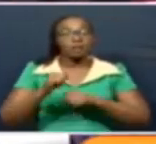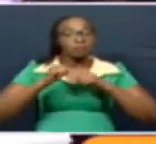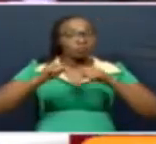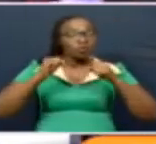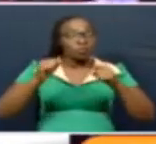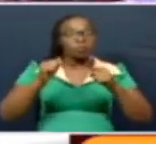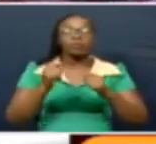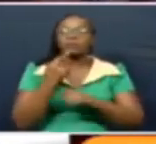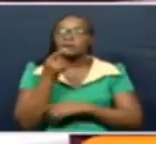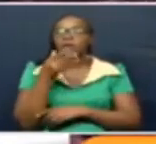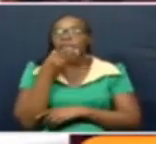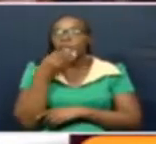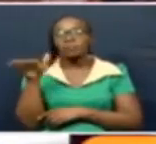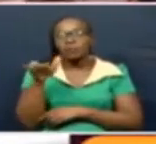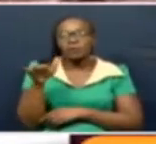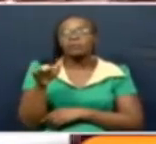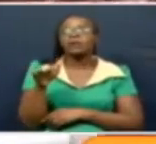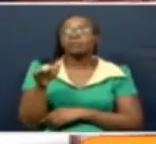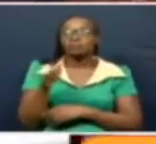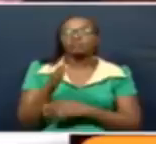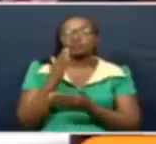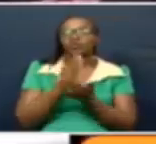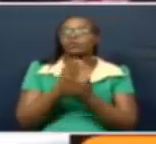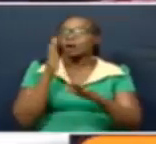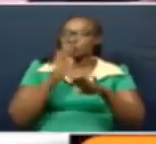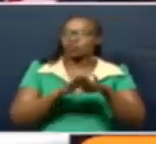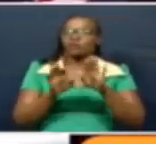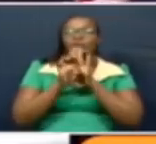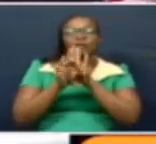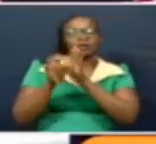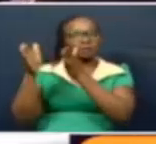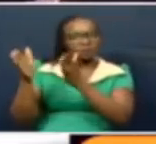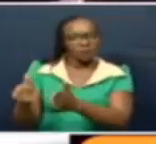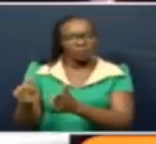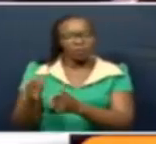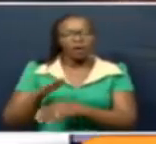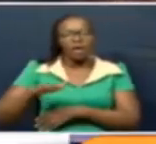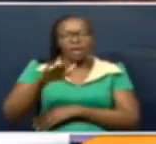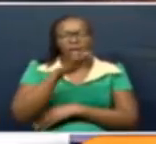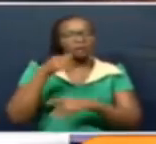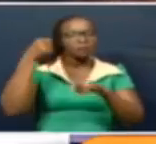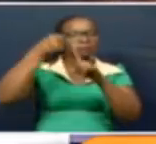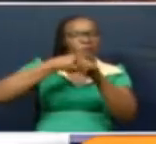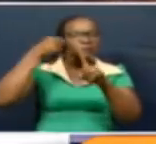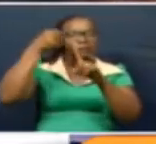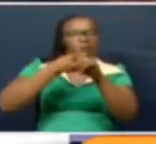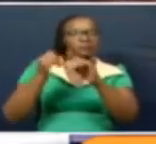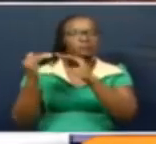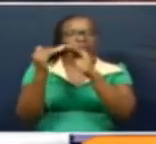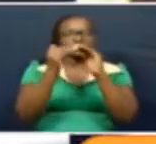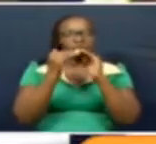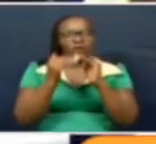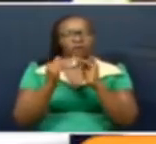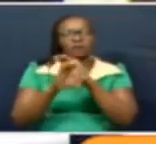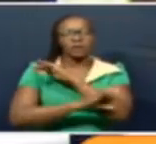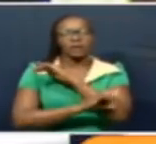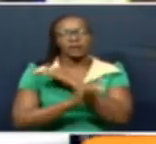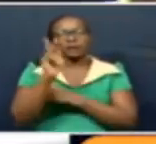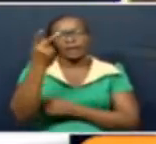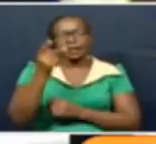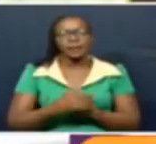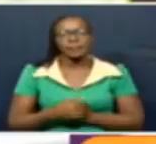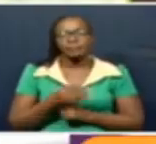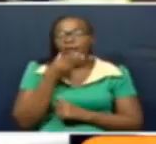marehemu kama mfano wa kuigwa, hasa katika kupigania demokrasia na usawa humu nchini. Matiba